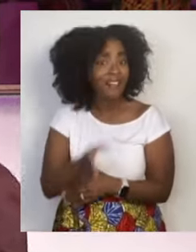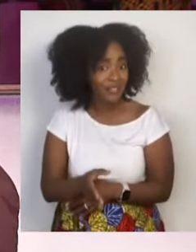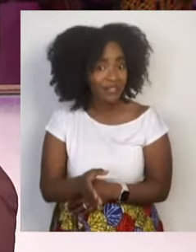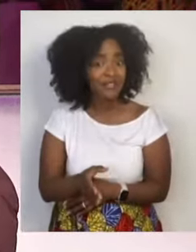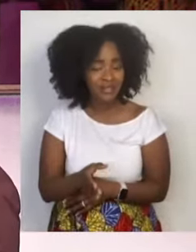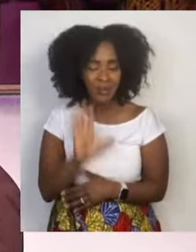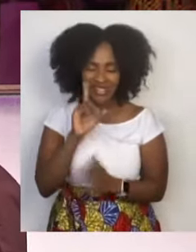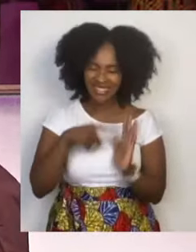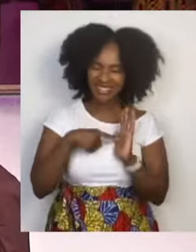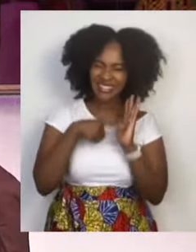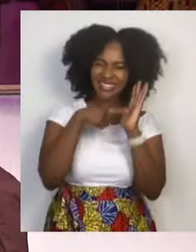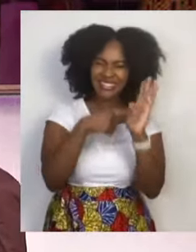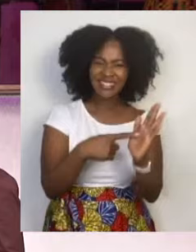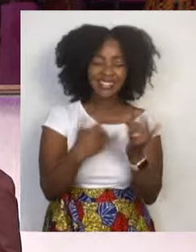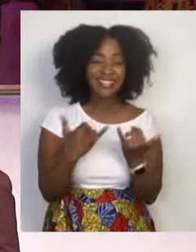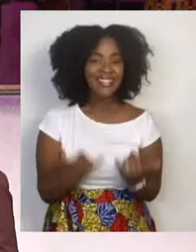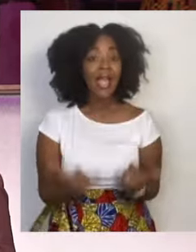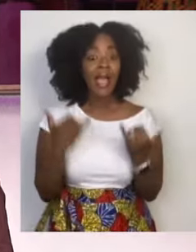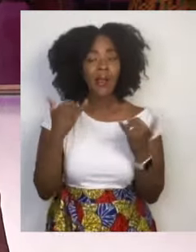Hallelujah.